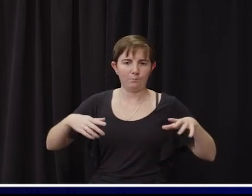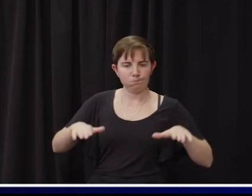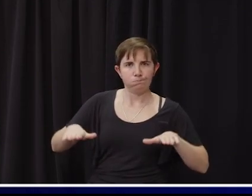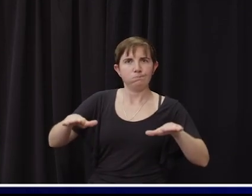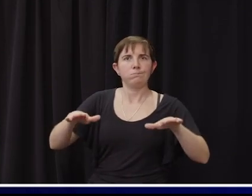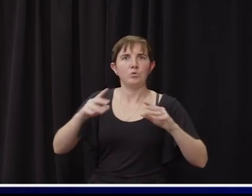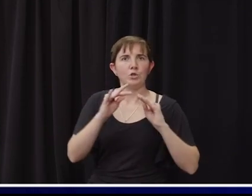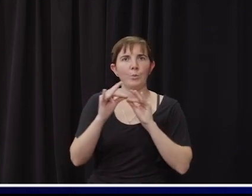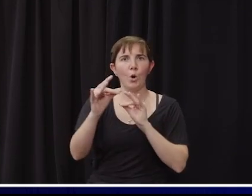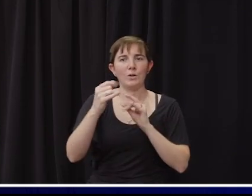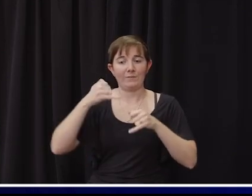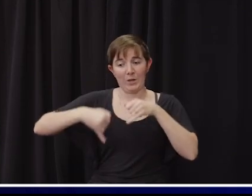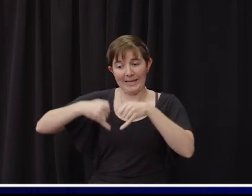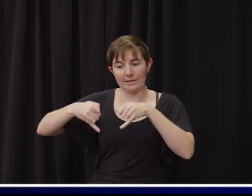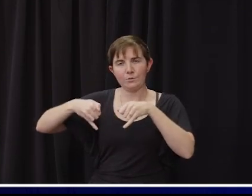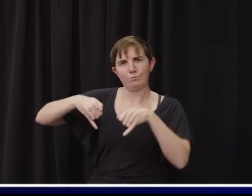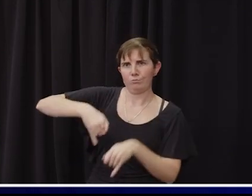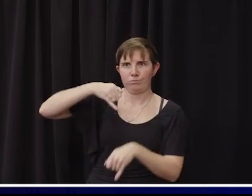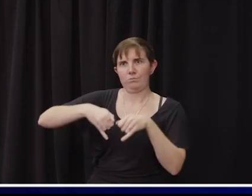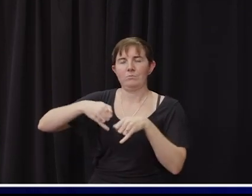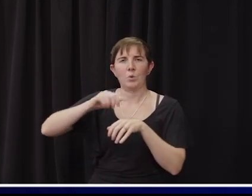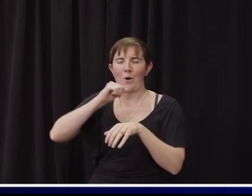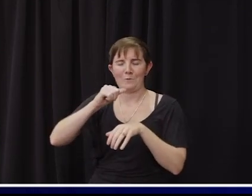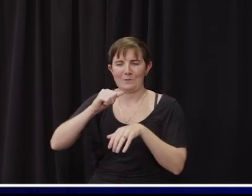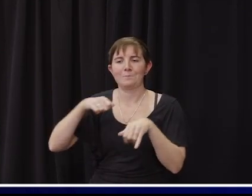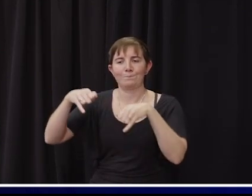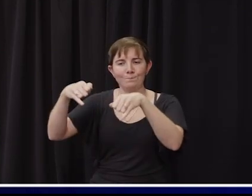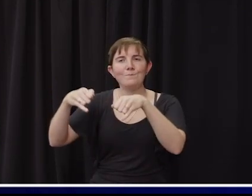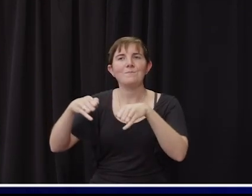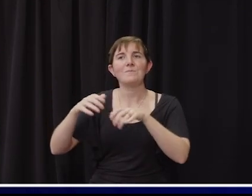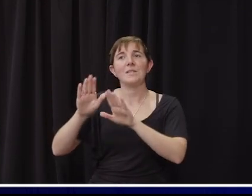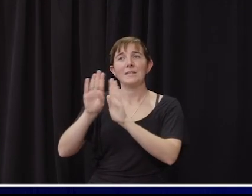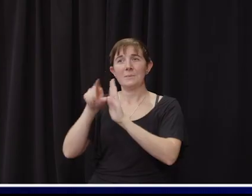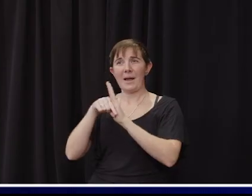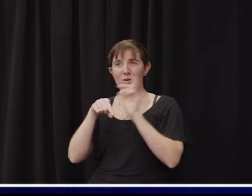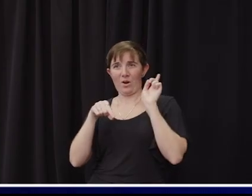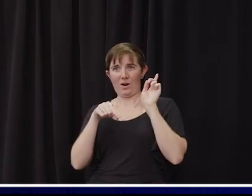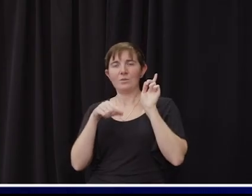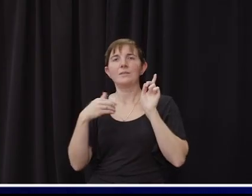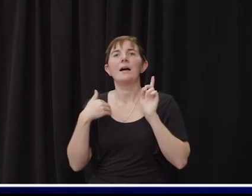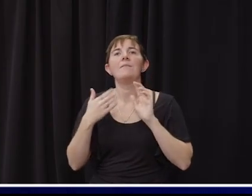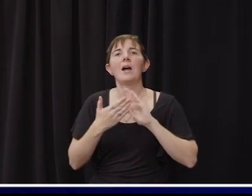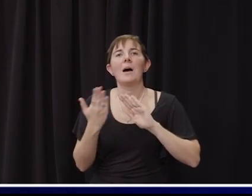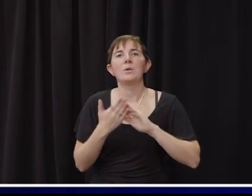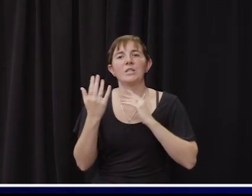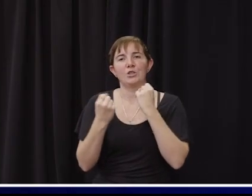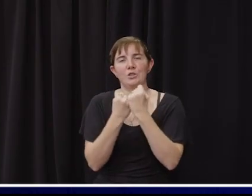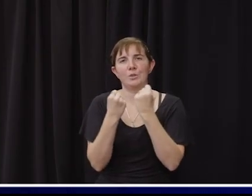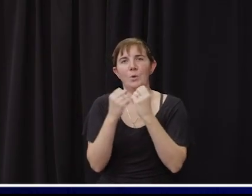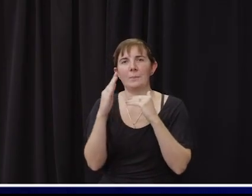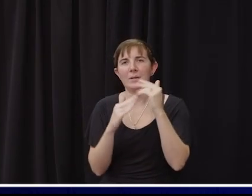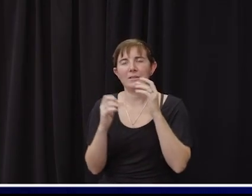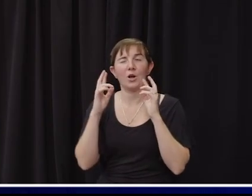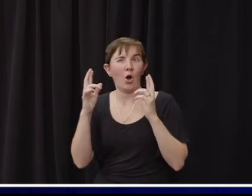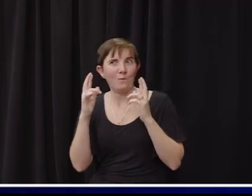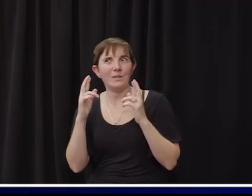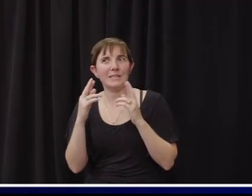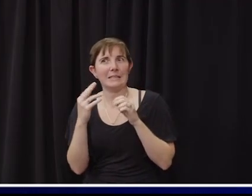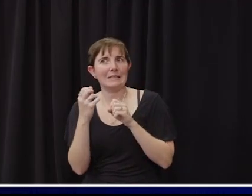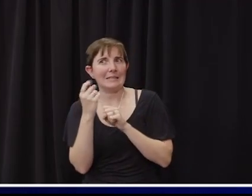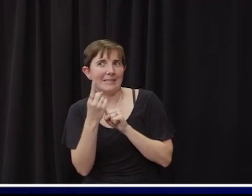that. In the background is the operations support building, which again, we hope will be under construction in a year or two.